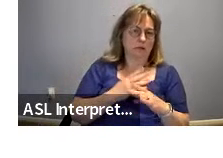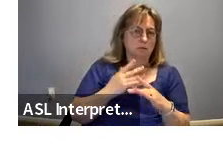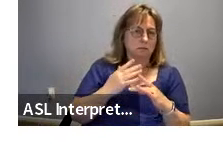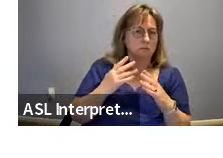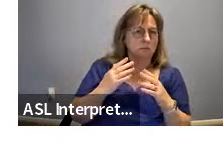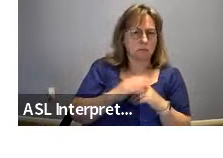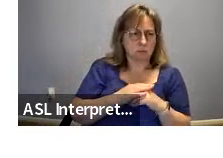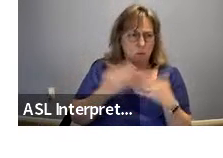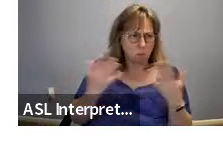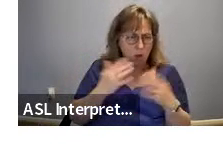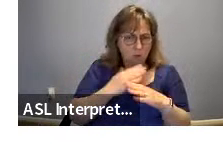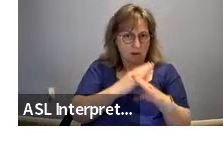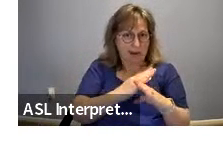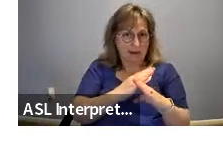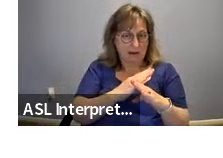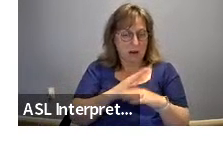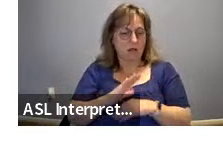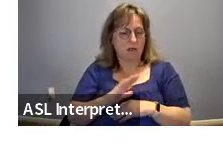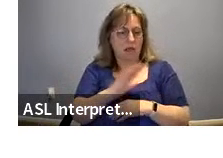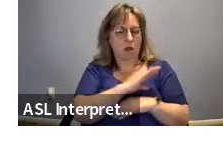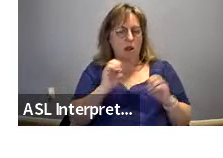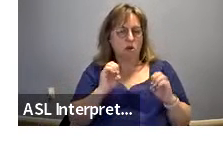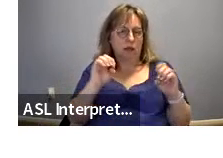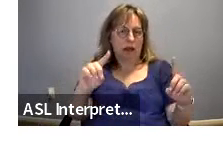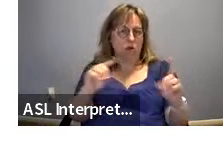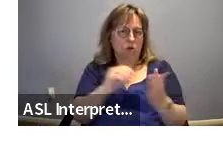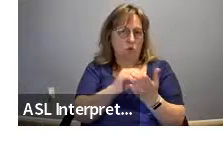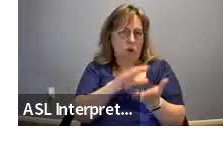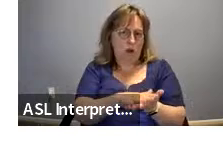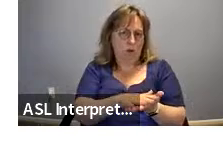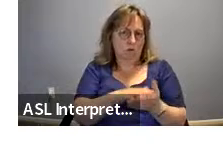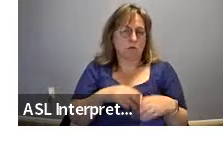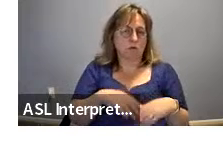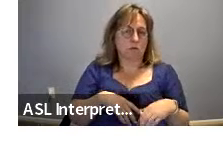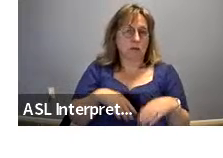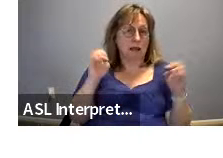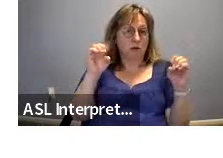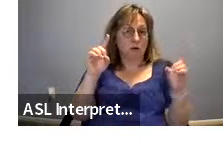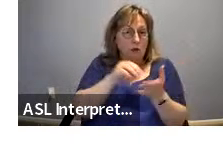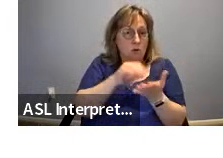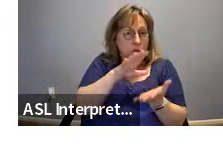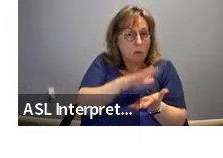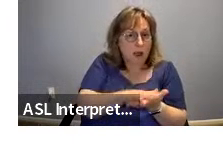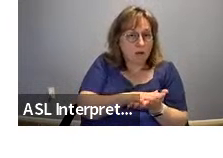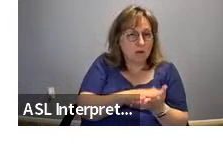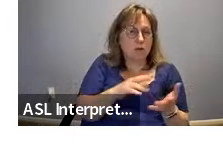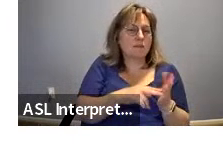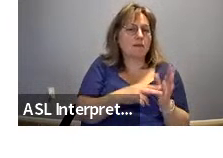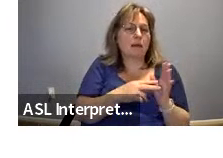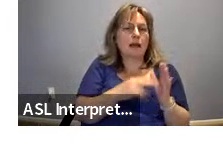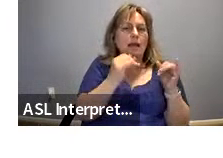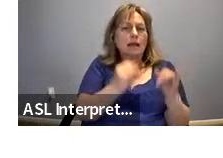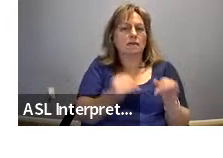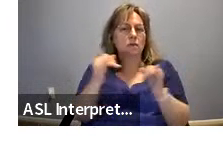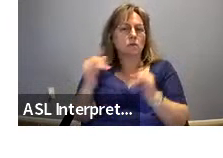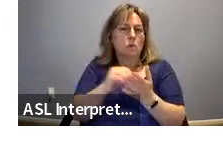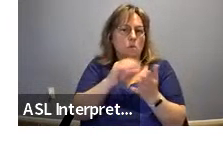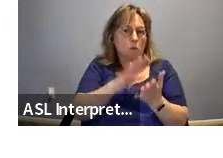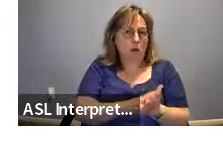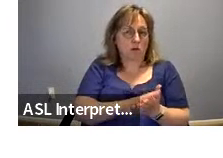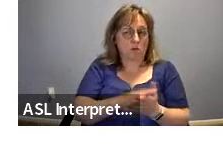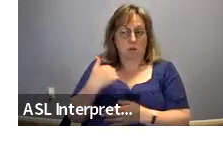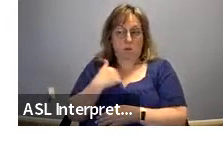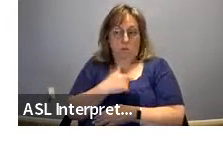We're protecting our students' educational records. So these educational records are these individual records maintained by the